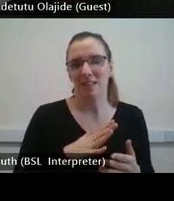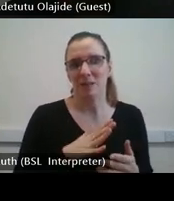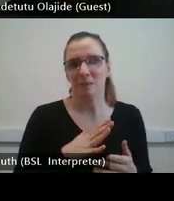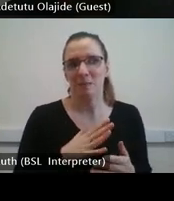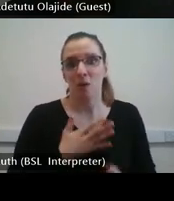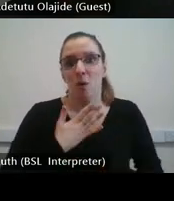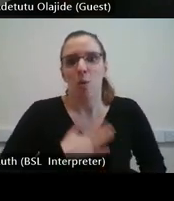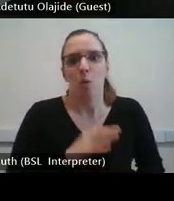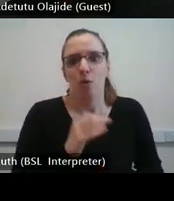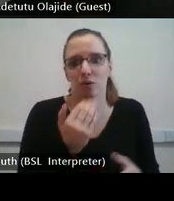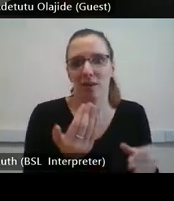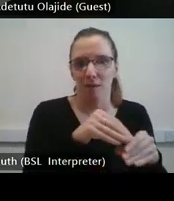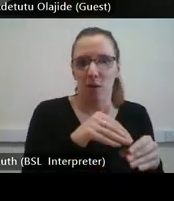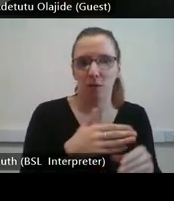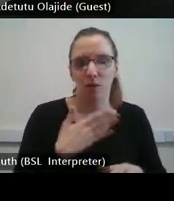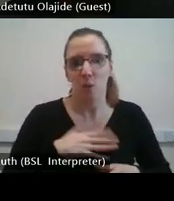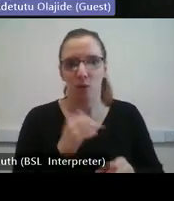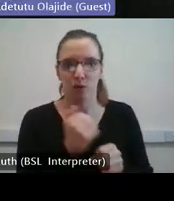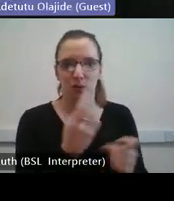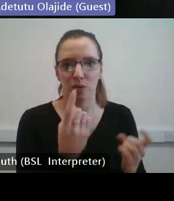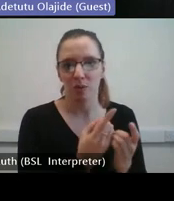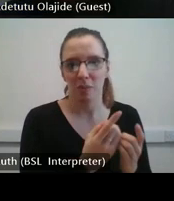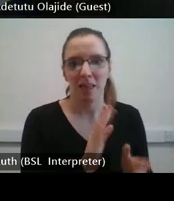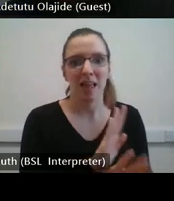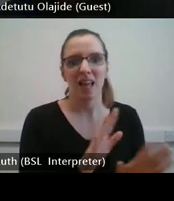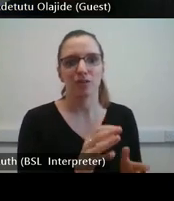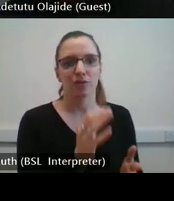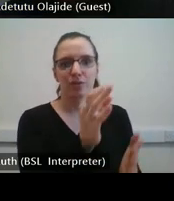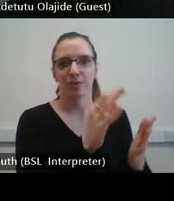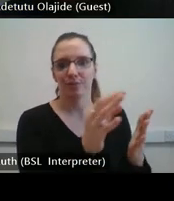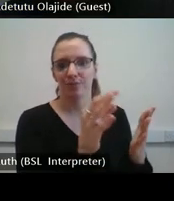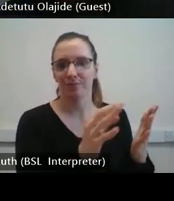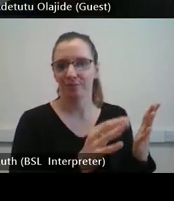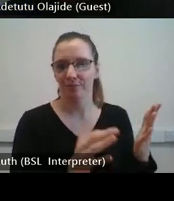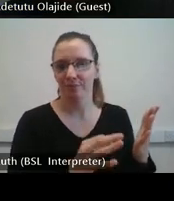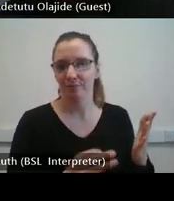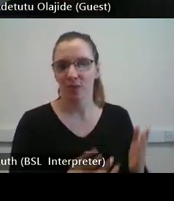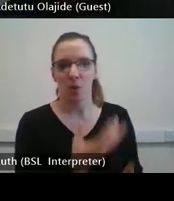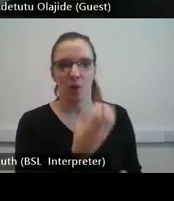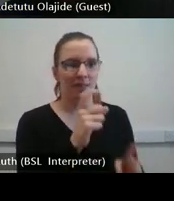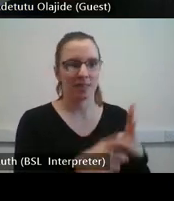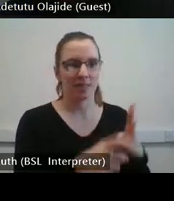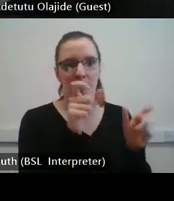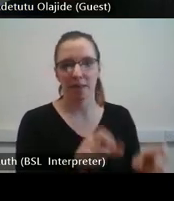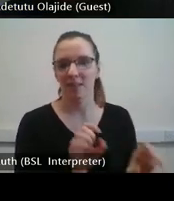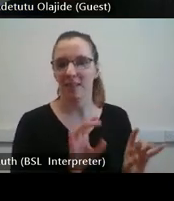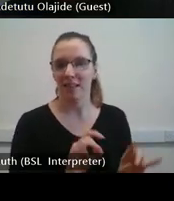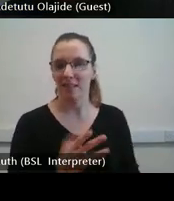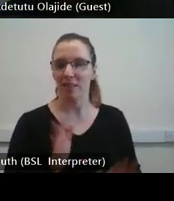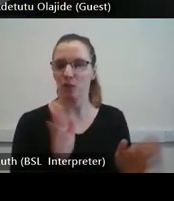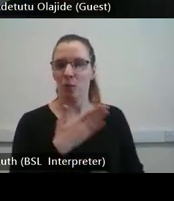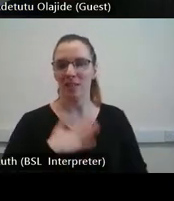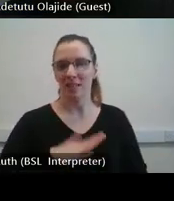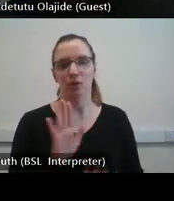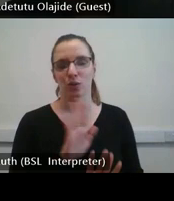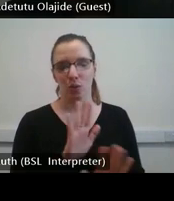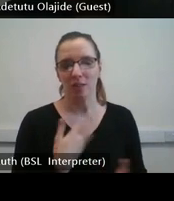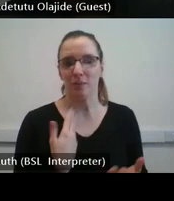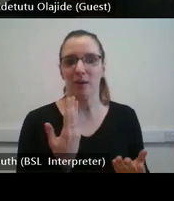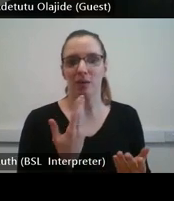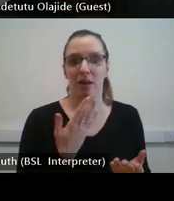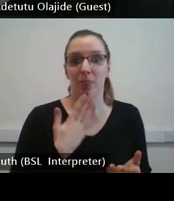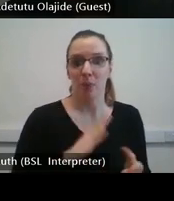want me involved. And it's not a box ticking exercise. If I get into that from anywhere, then I'm out.